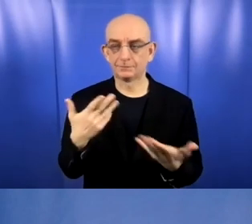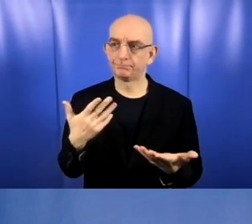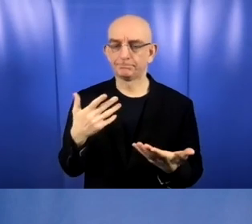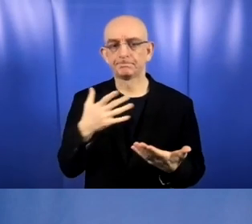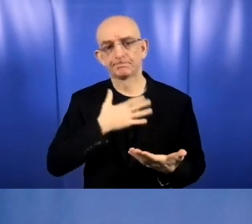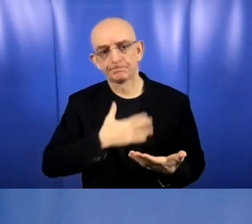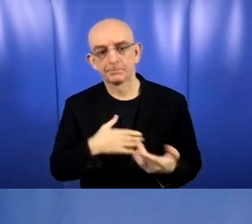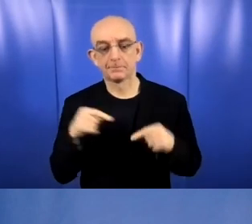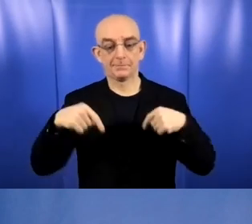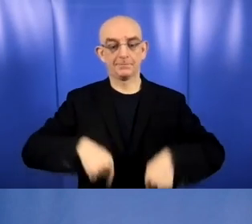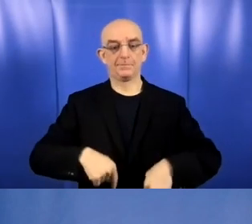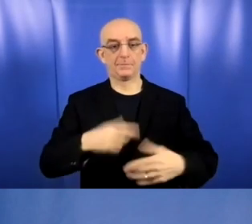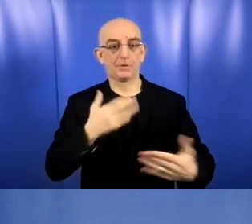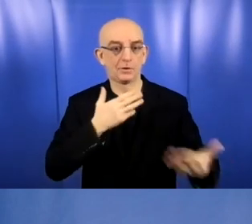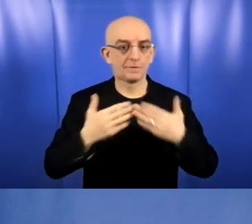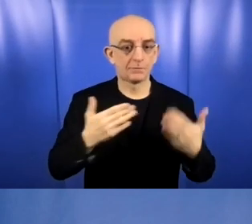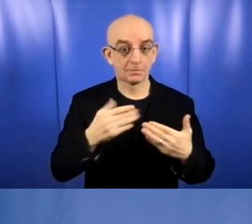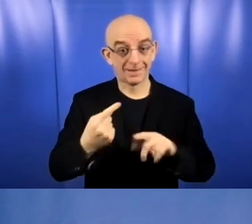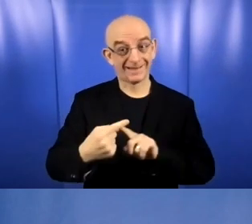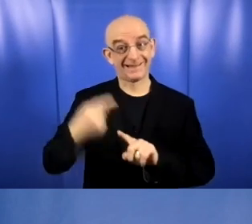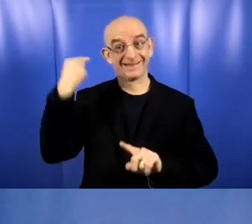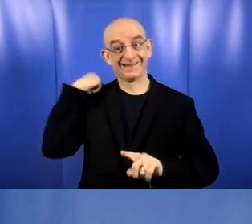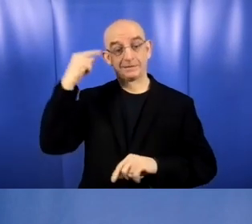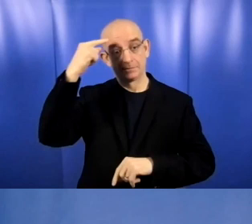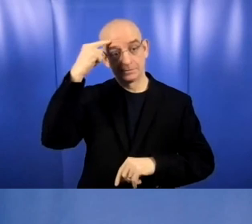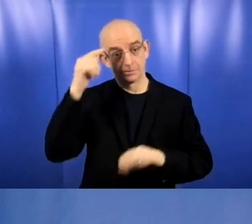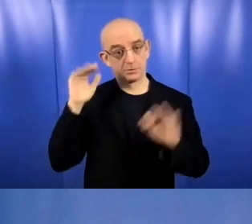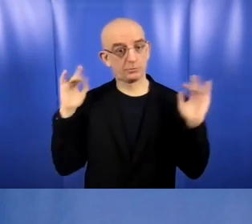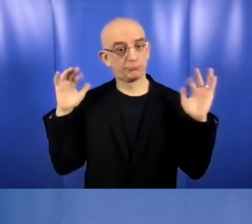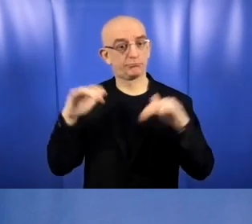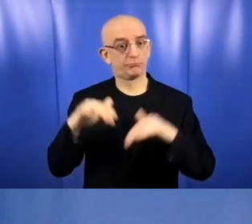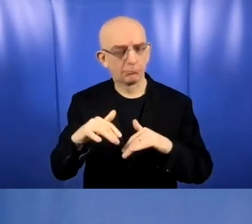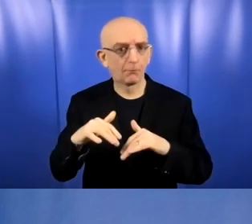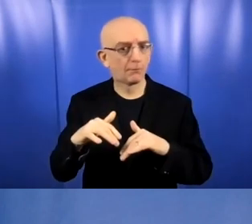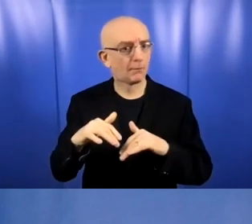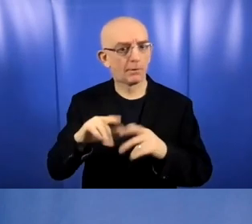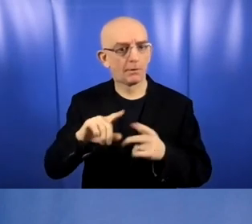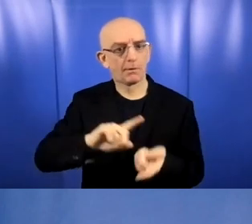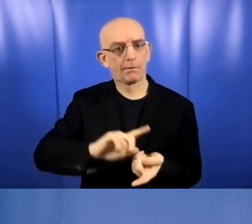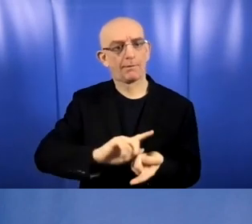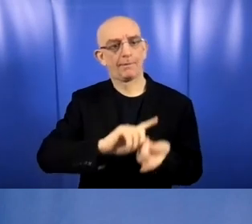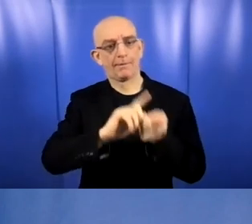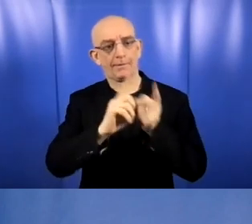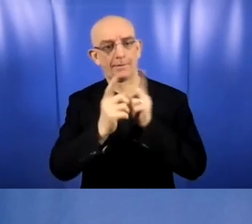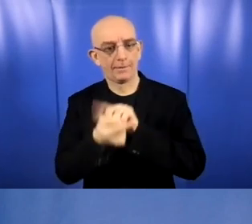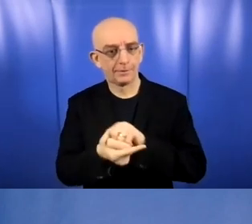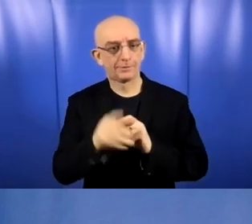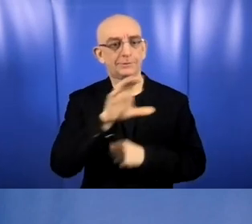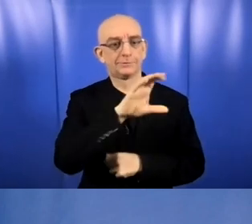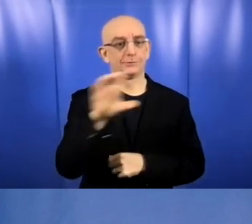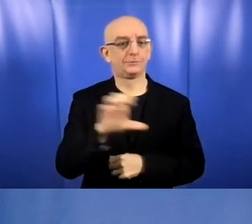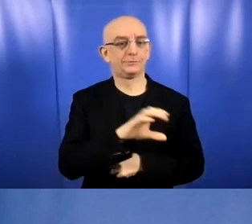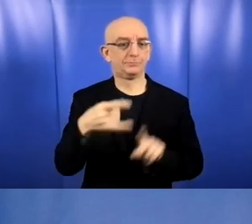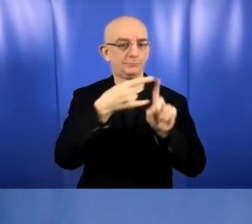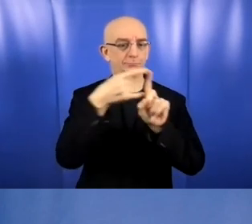my opening sort of comment. It relates to the Global Compact on Refugees because while we're looking